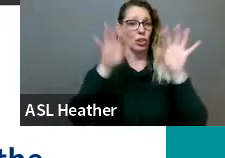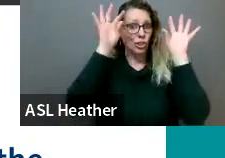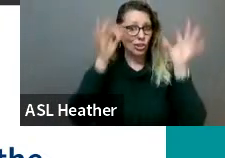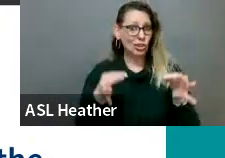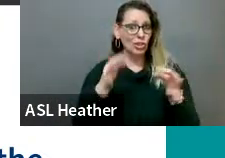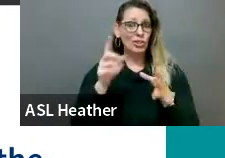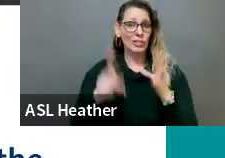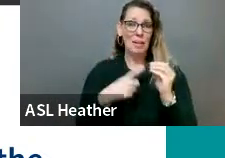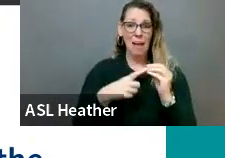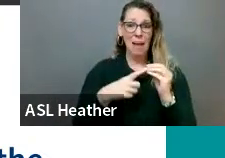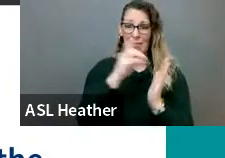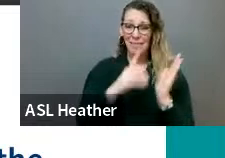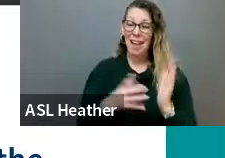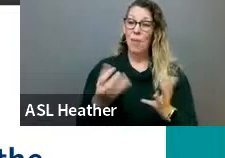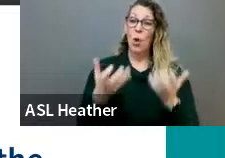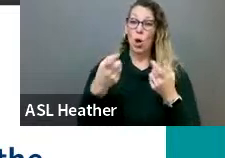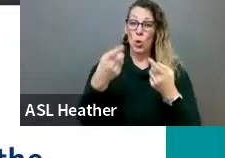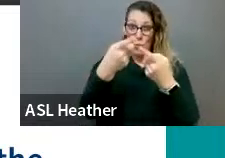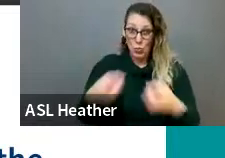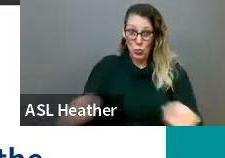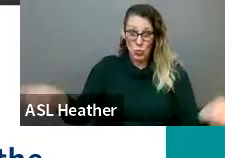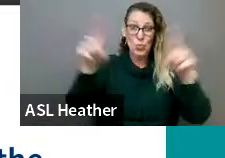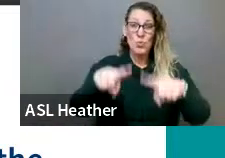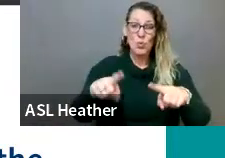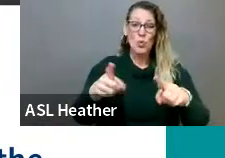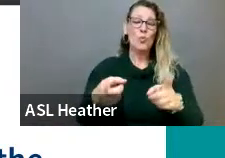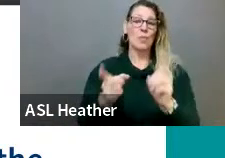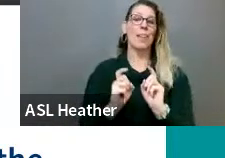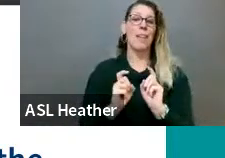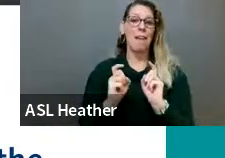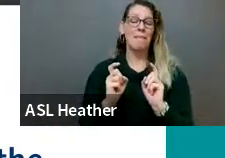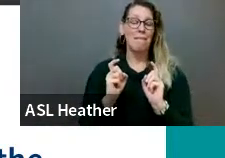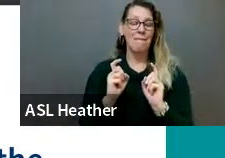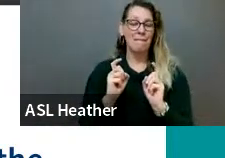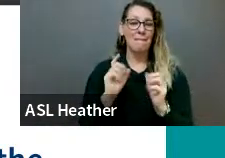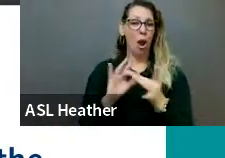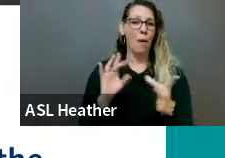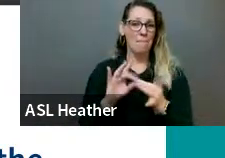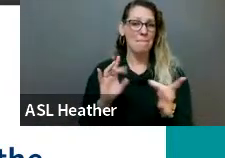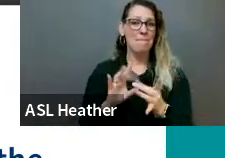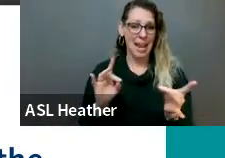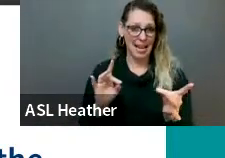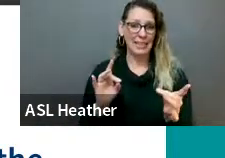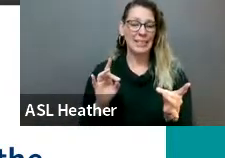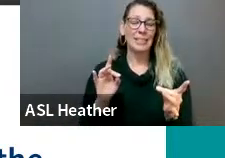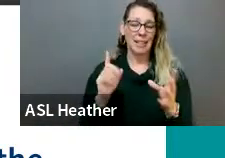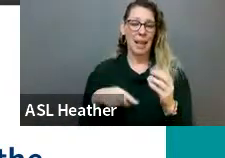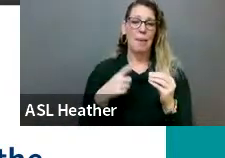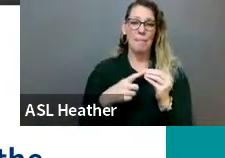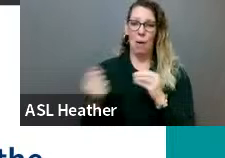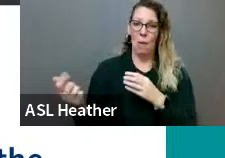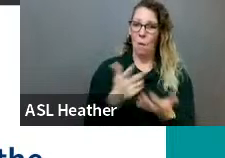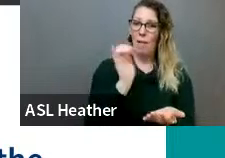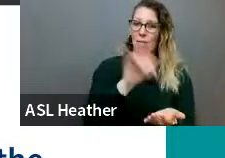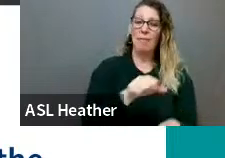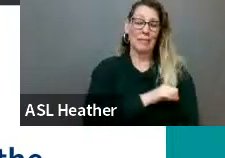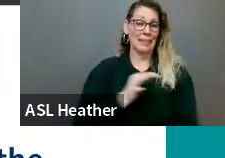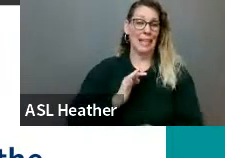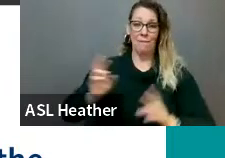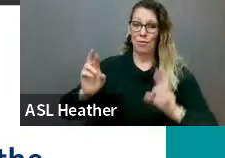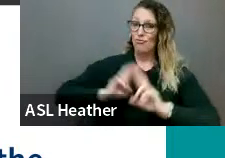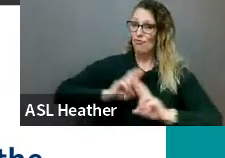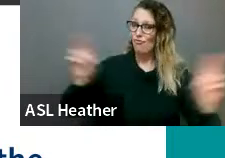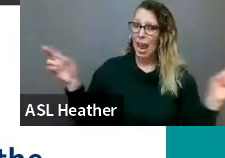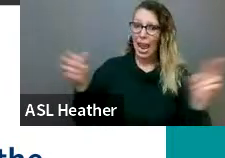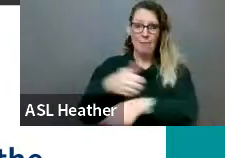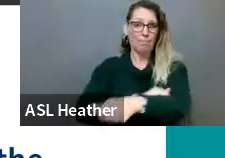for you to provide your own public comments on the draft supplemental environmental impact statement, and our staff are ready to jump